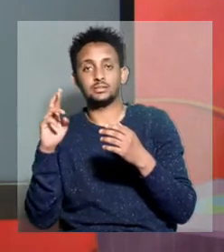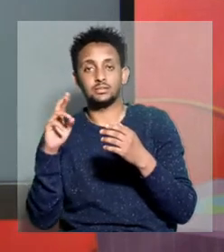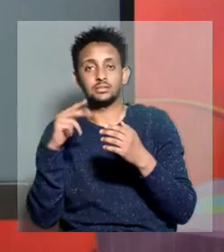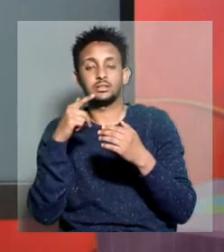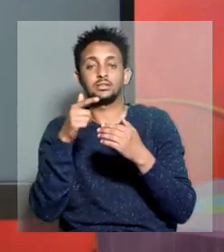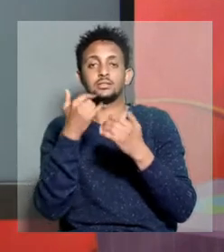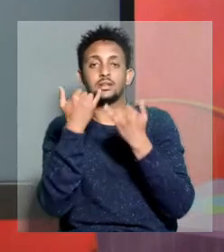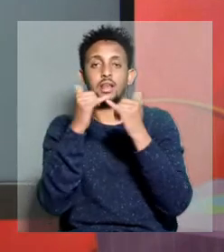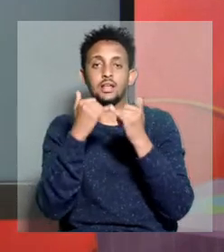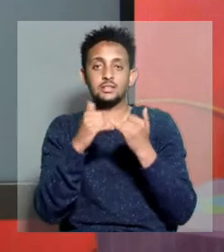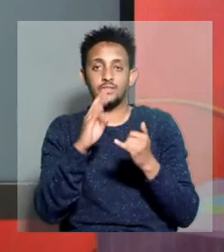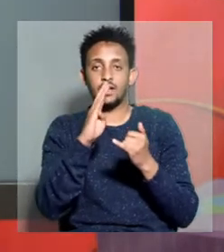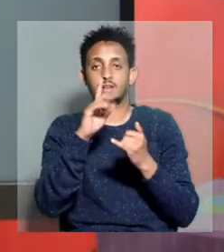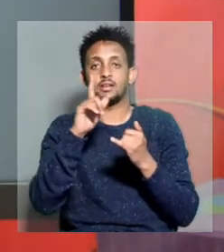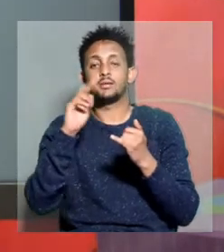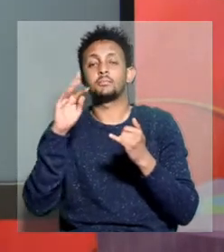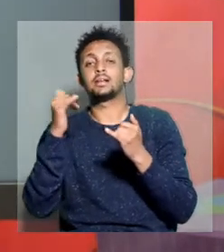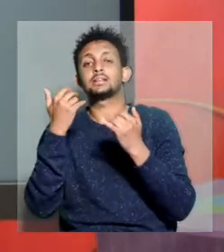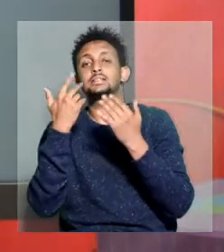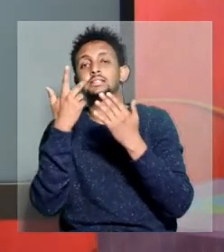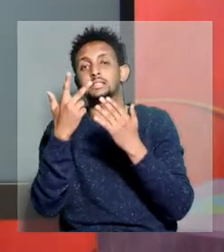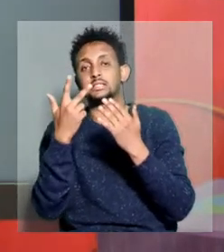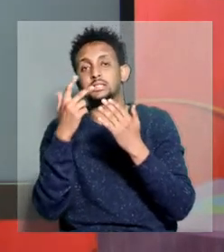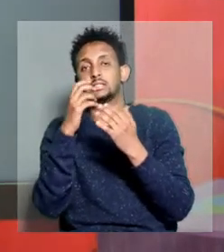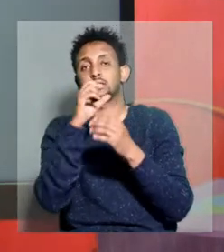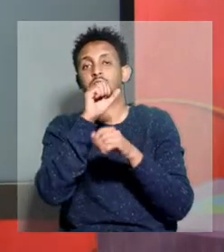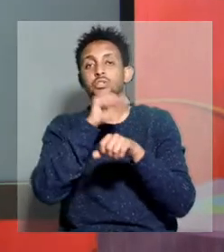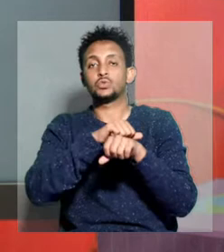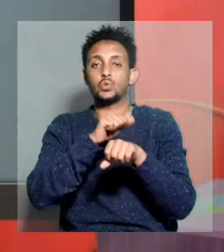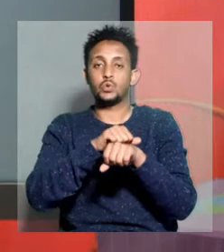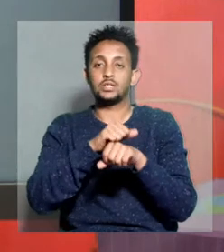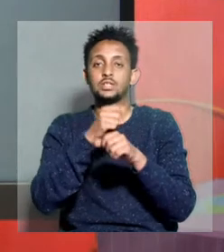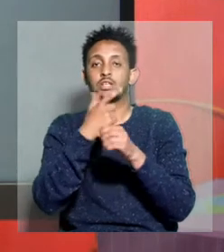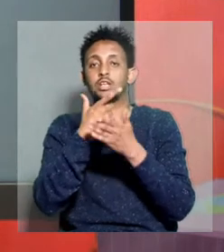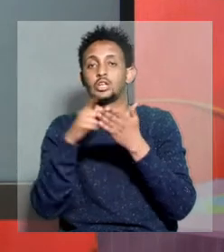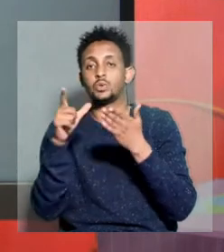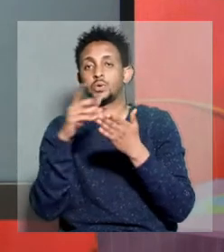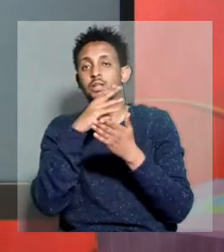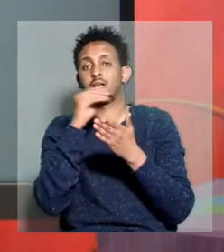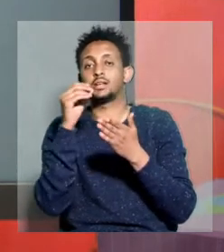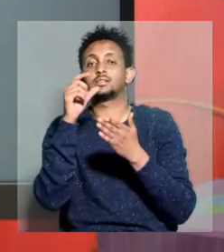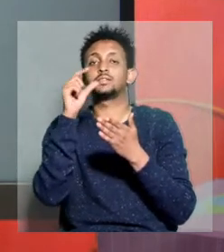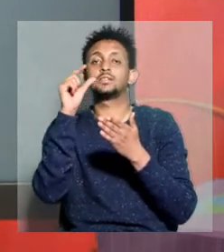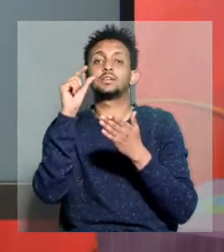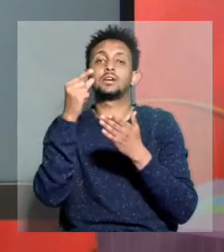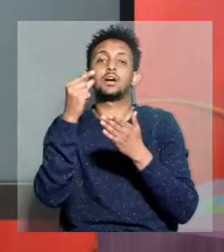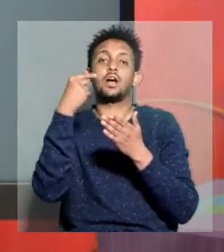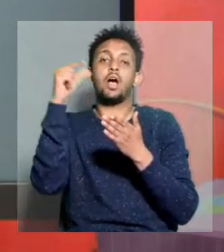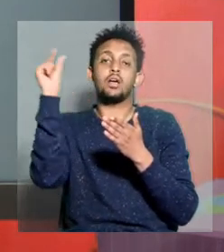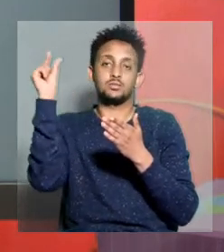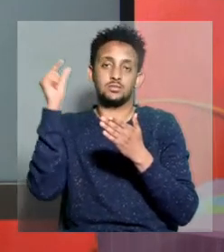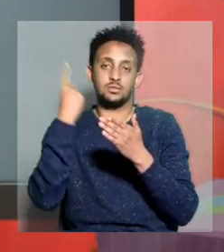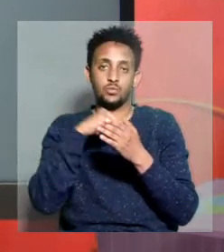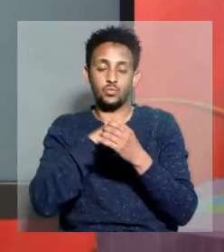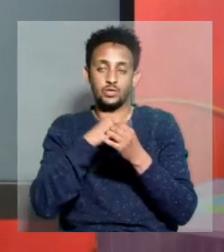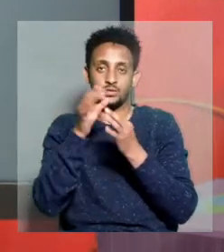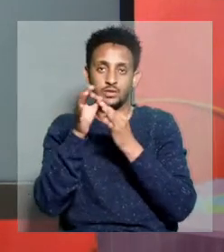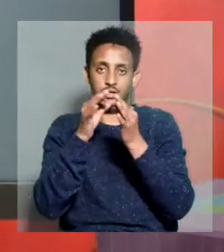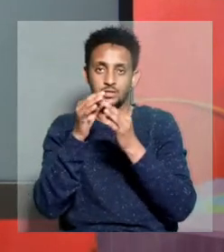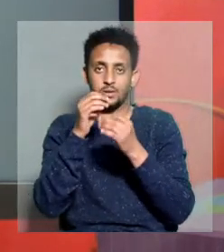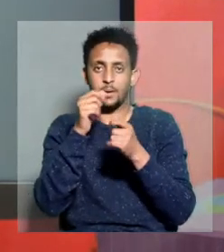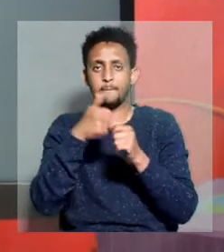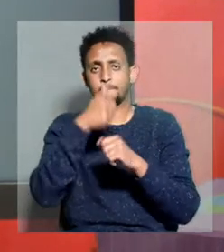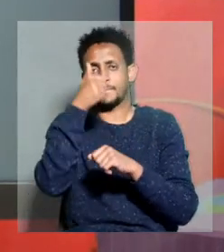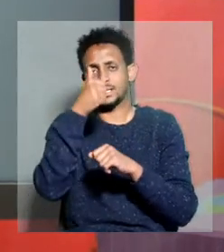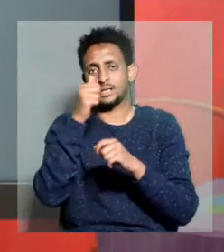have also classified bulk matter into three as solid, liquid, and gas. We have also tried to define some of the